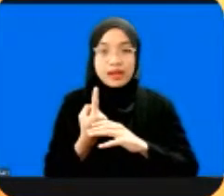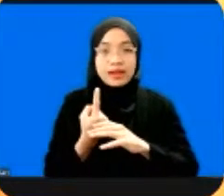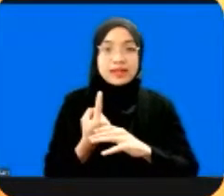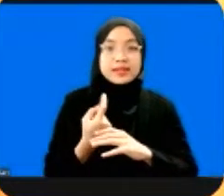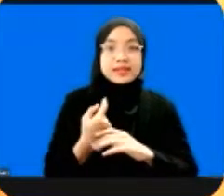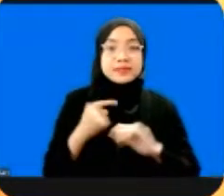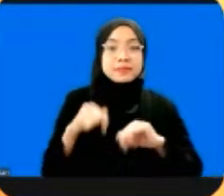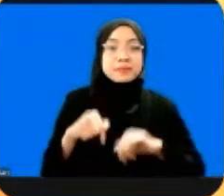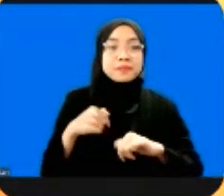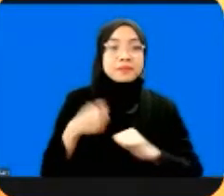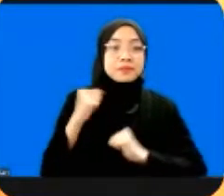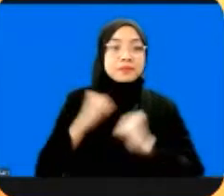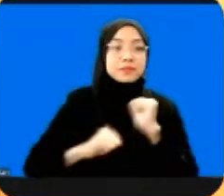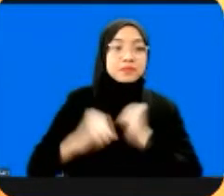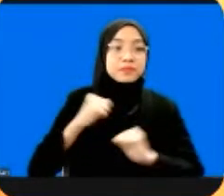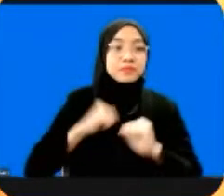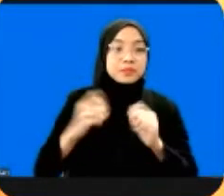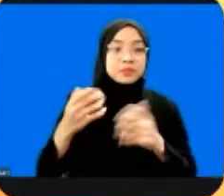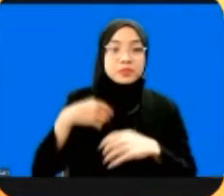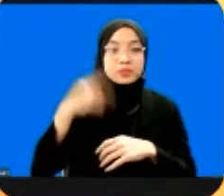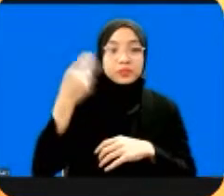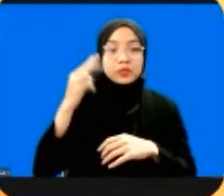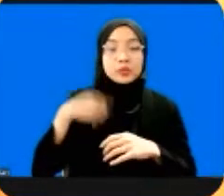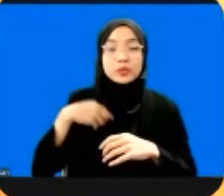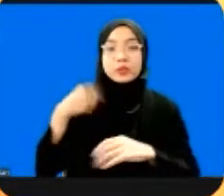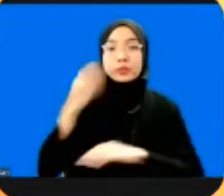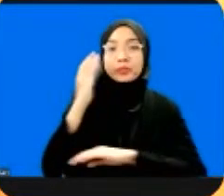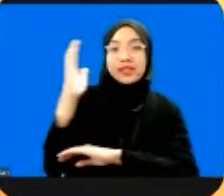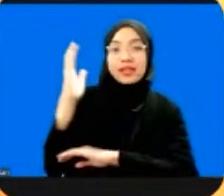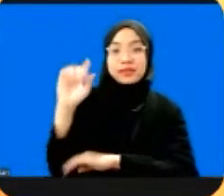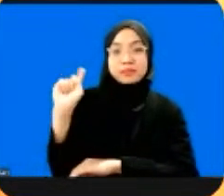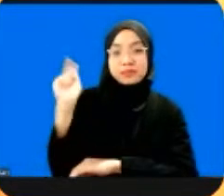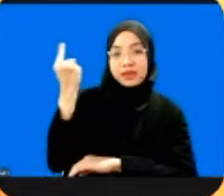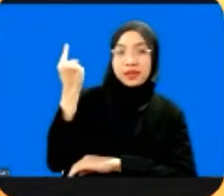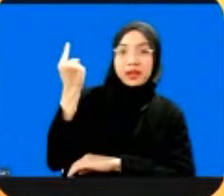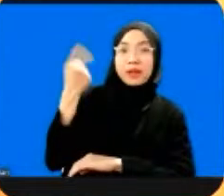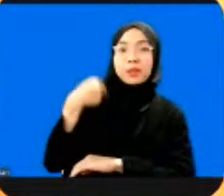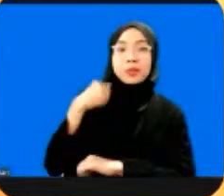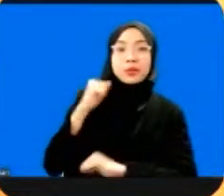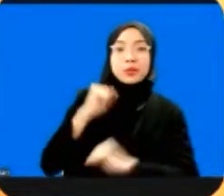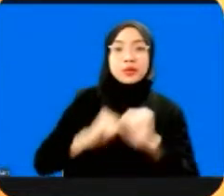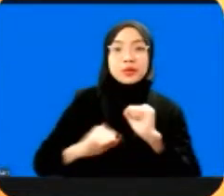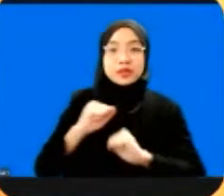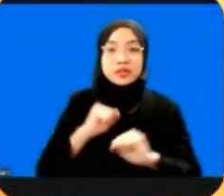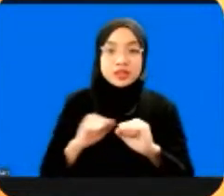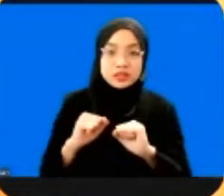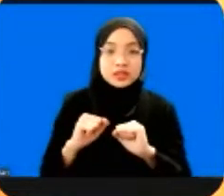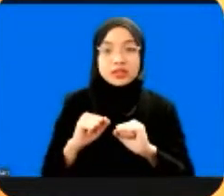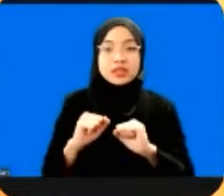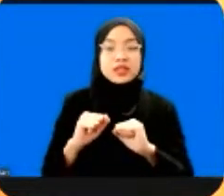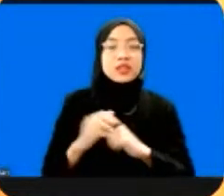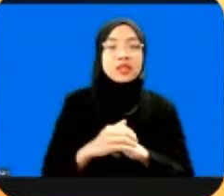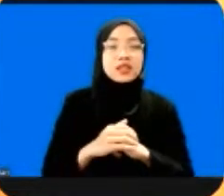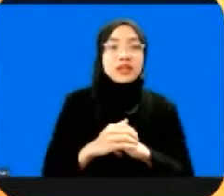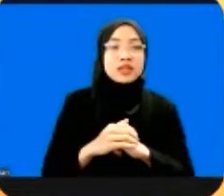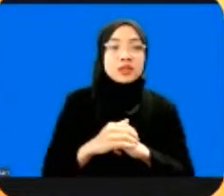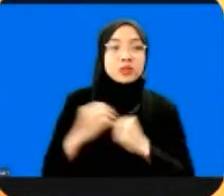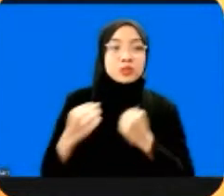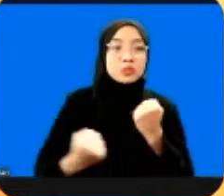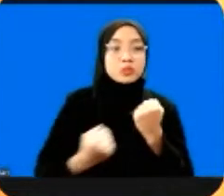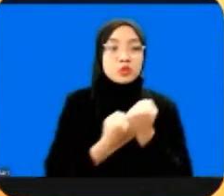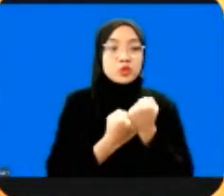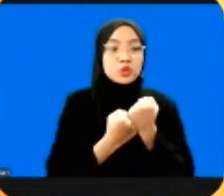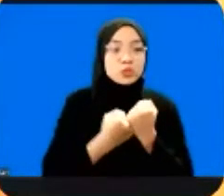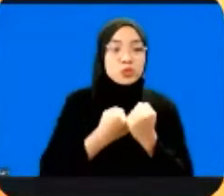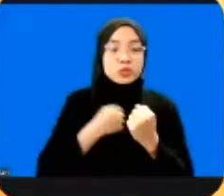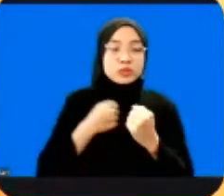on the first session of APR IGF, one of the two early session at 9:30 of this